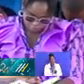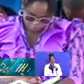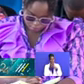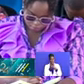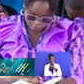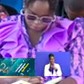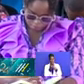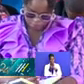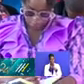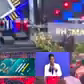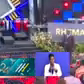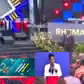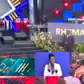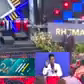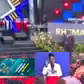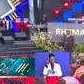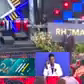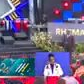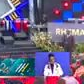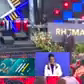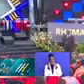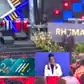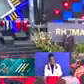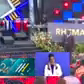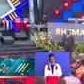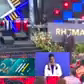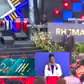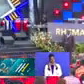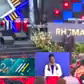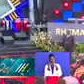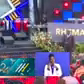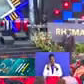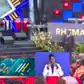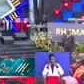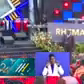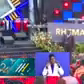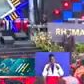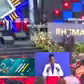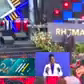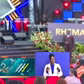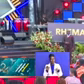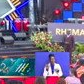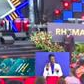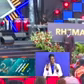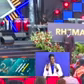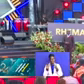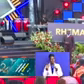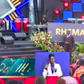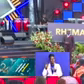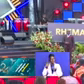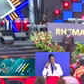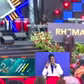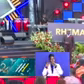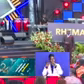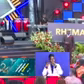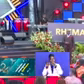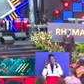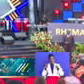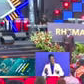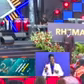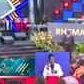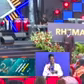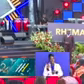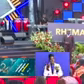can already go to the second level and call it the regional alar the regional author can be an